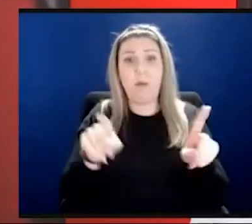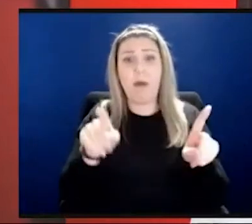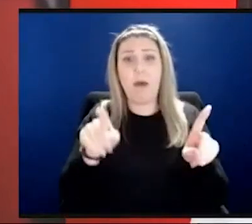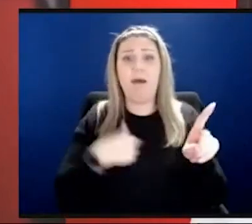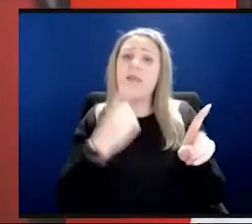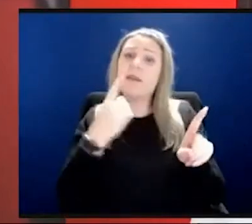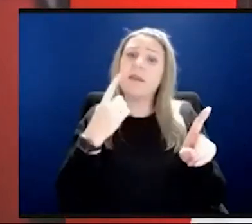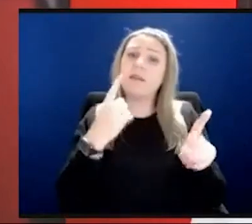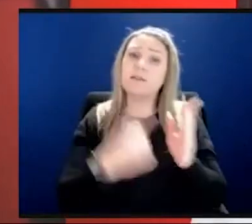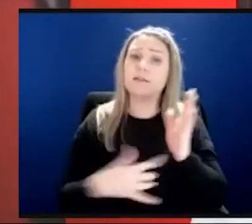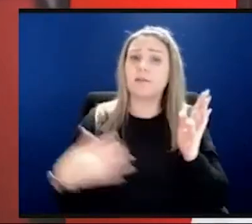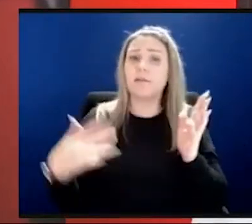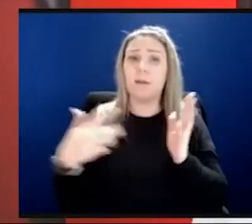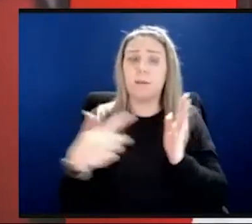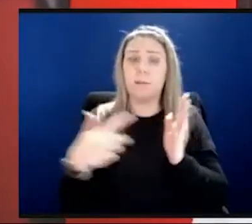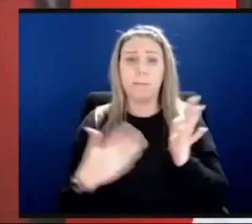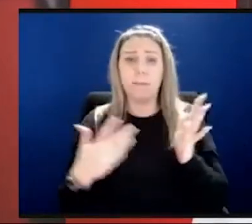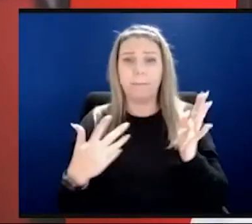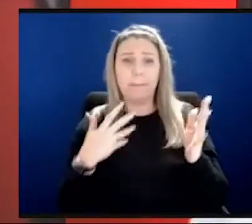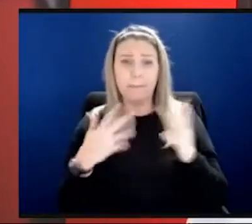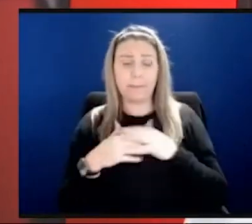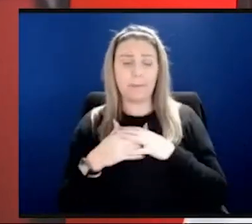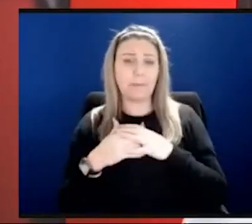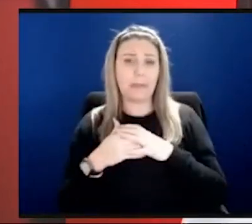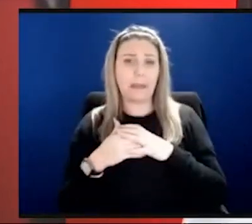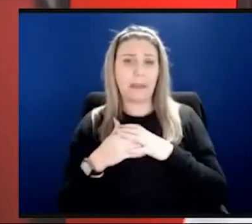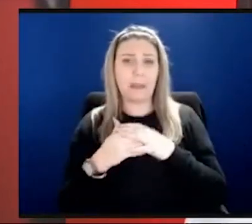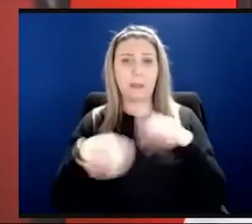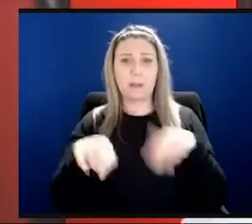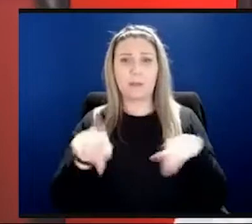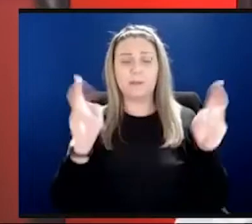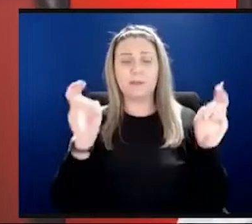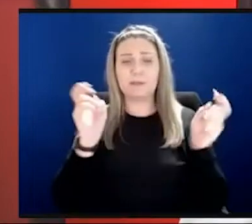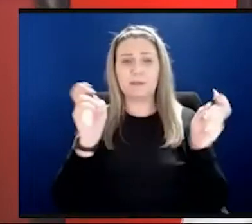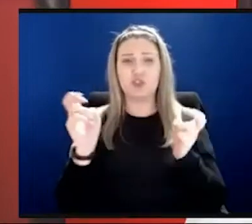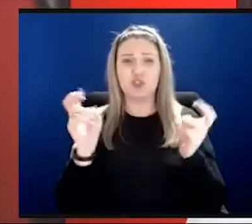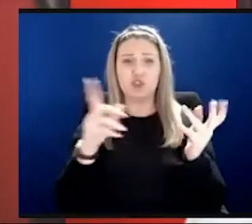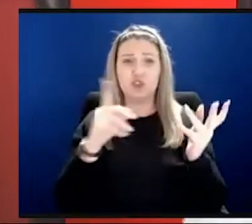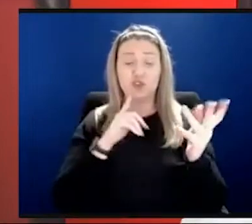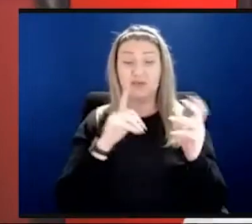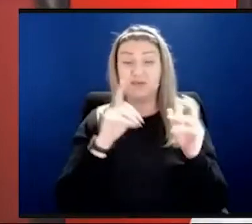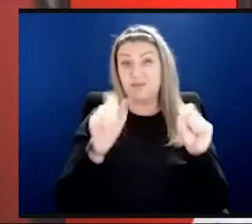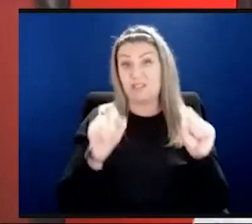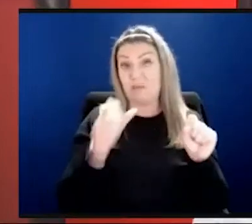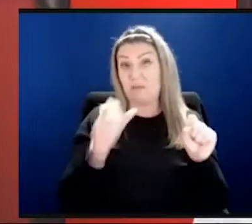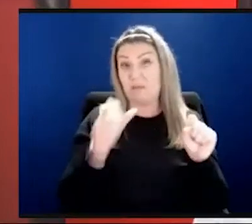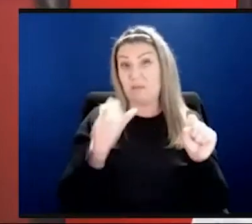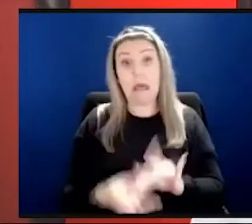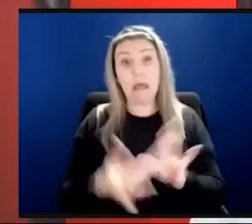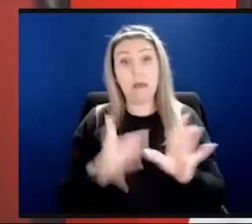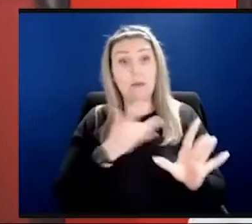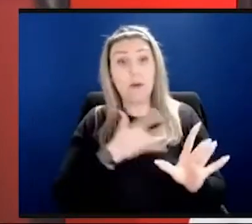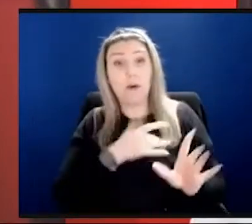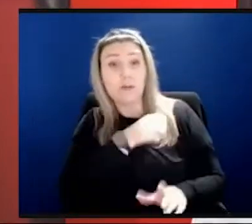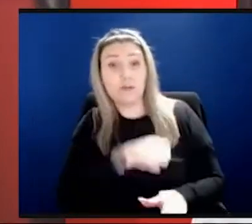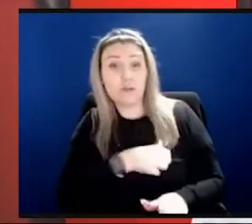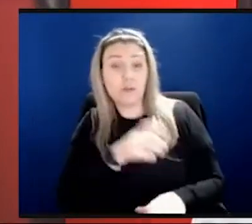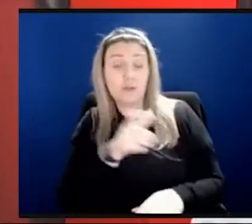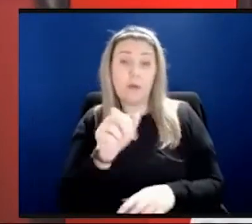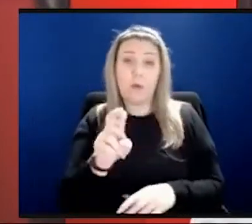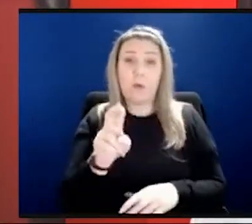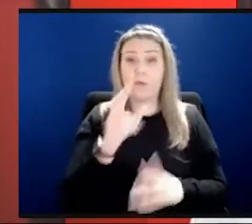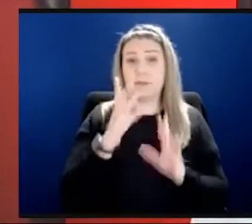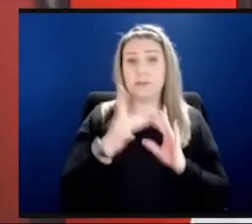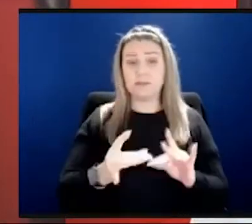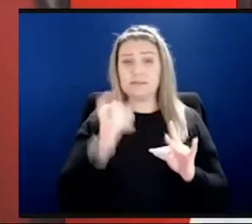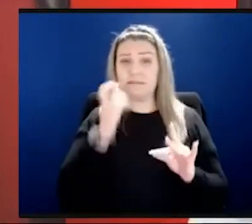sometimes these issues in the long term can be unrelated to our heart surgery, and usually are not related